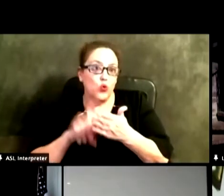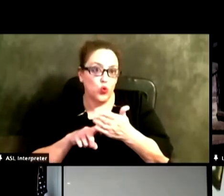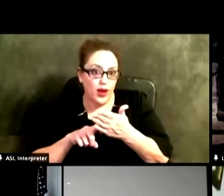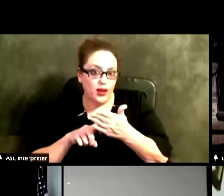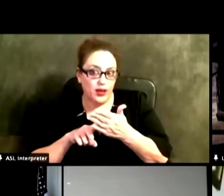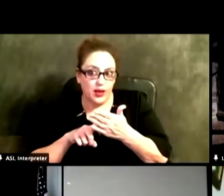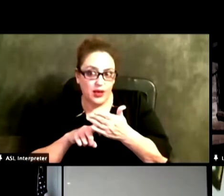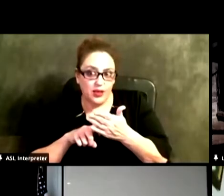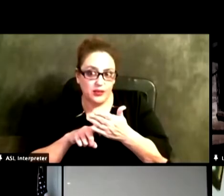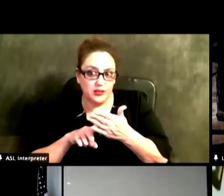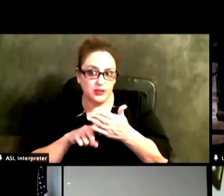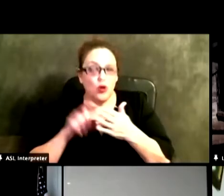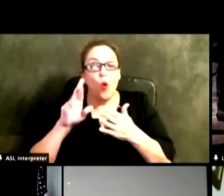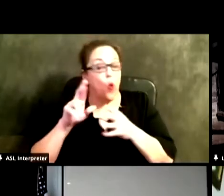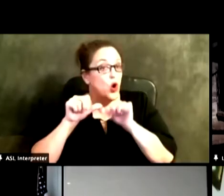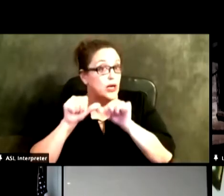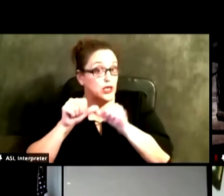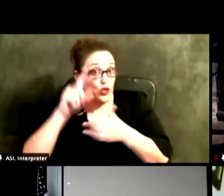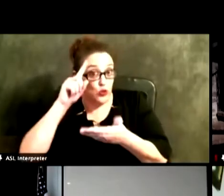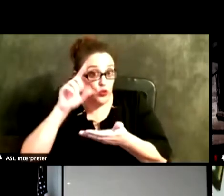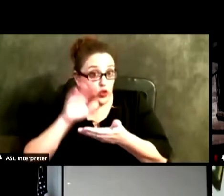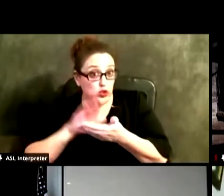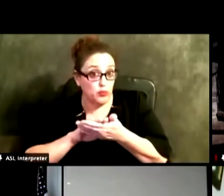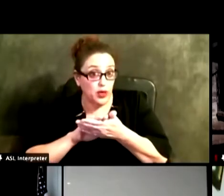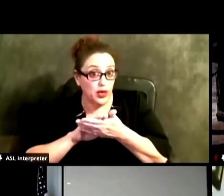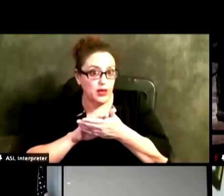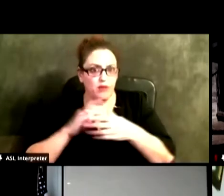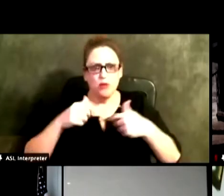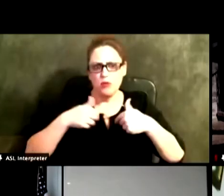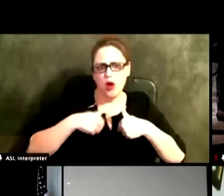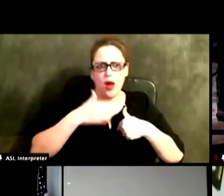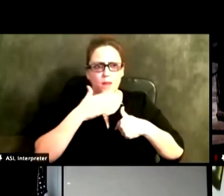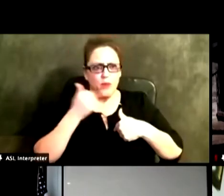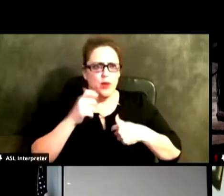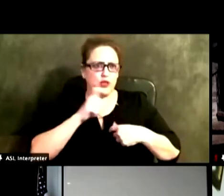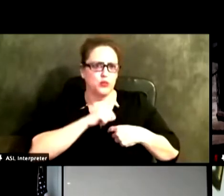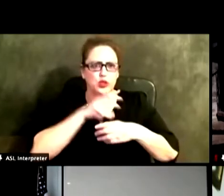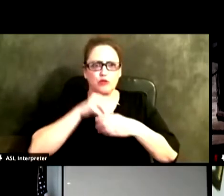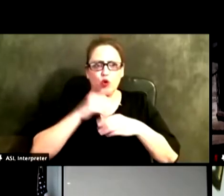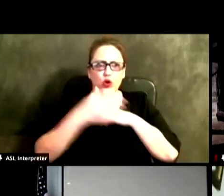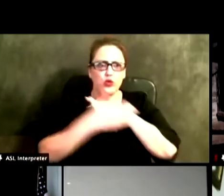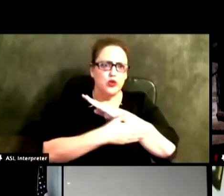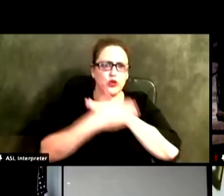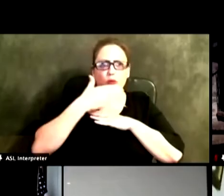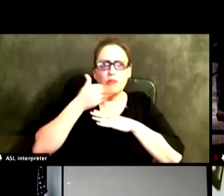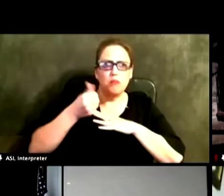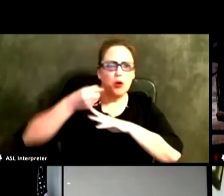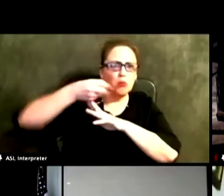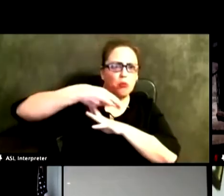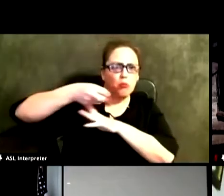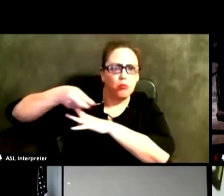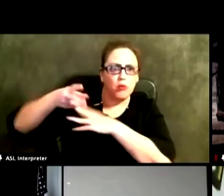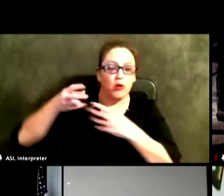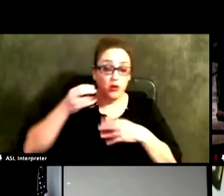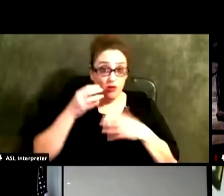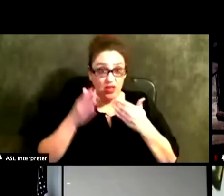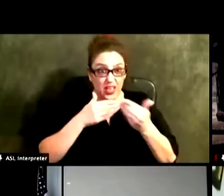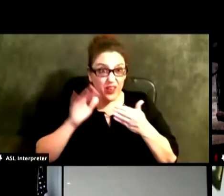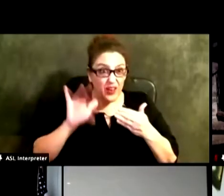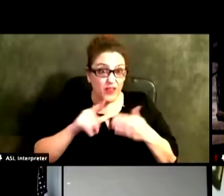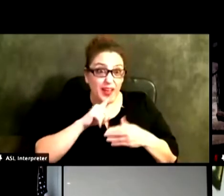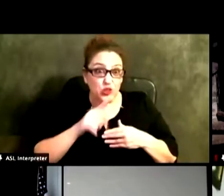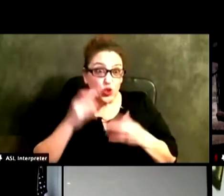recognizes, so long as they continue to believe that they're, you know, among the best police forces in the country. Even if that were true, I think that if you believe you're the best in the